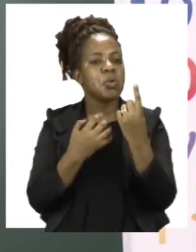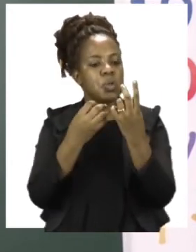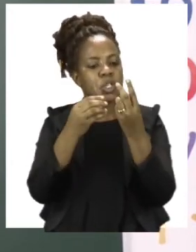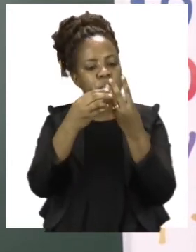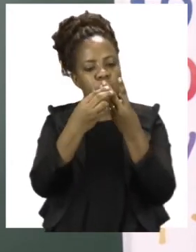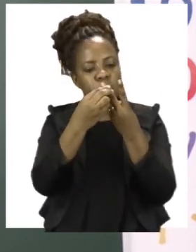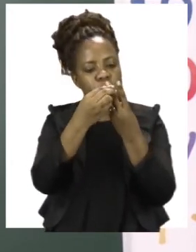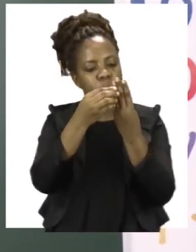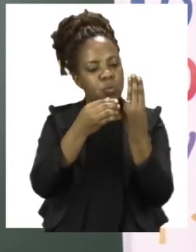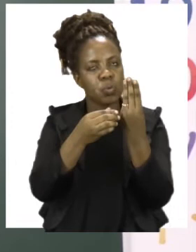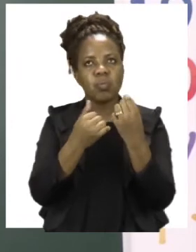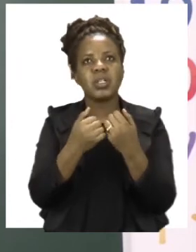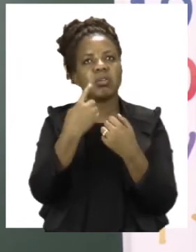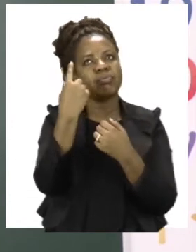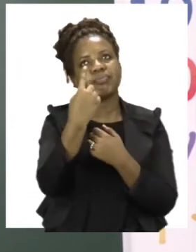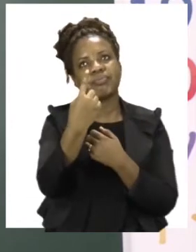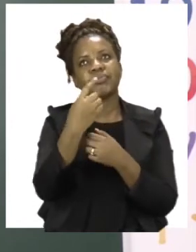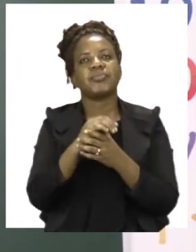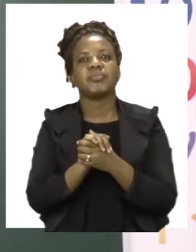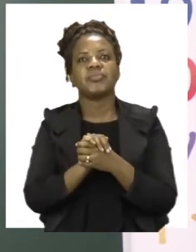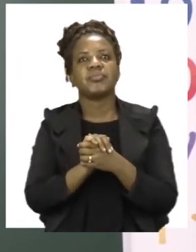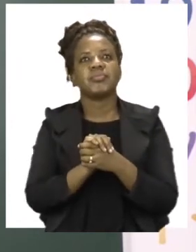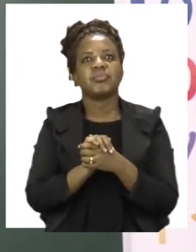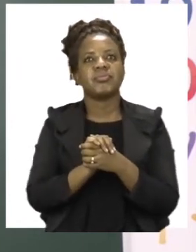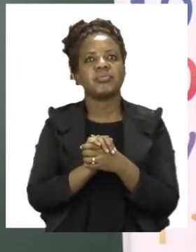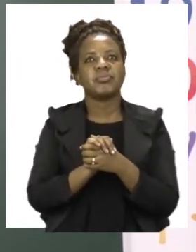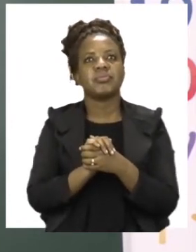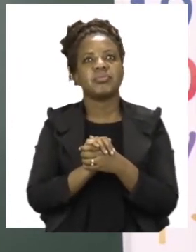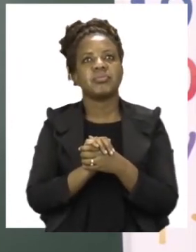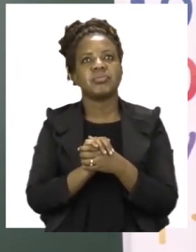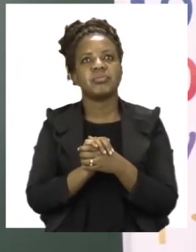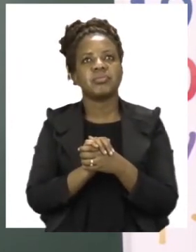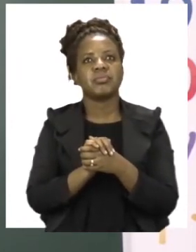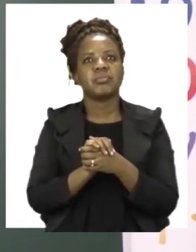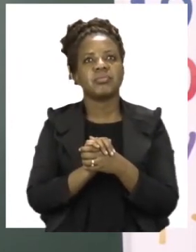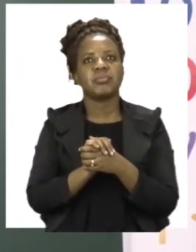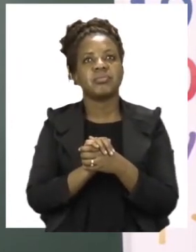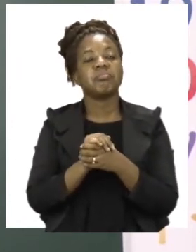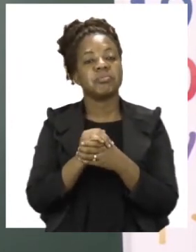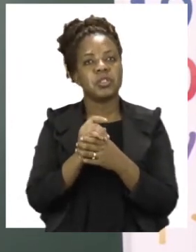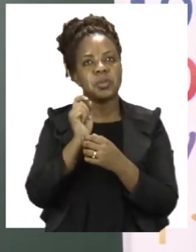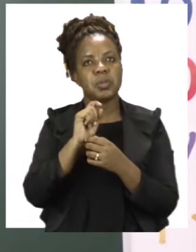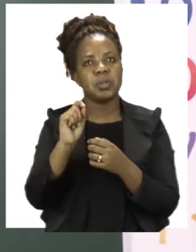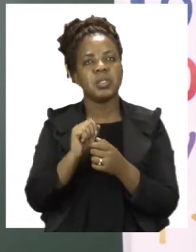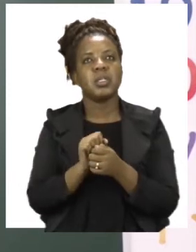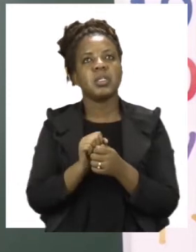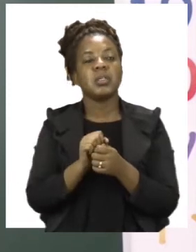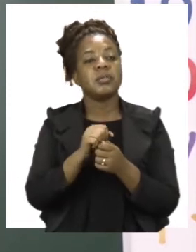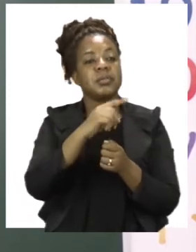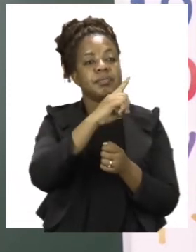10 counters. So for us to have our answer that is correct, we will say